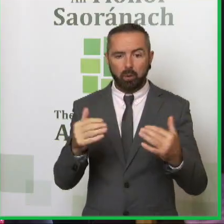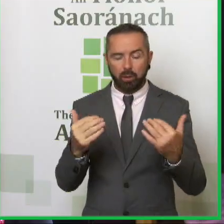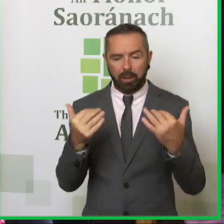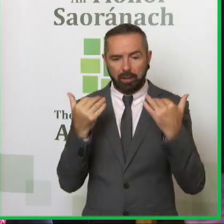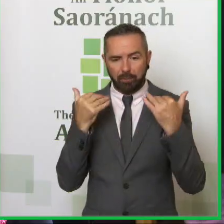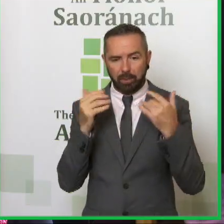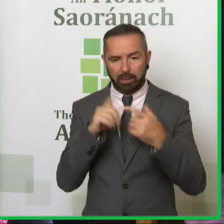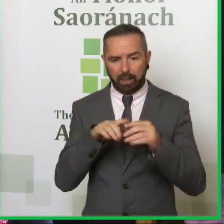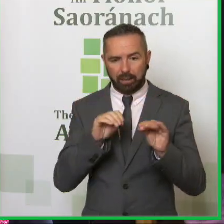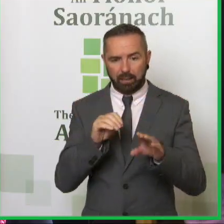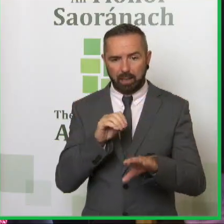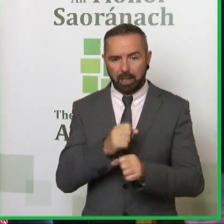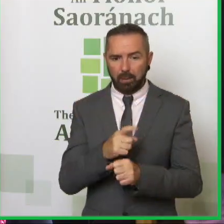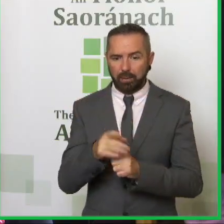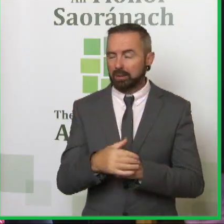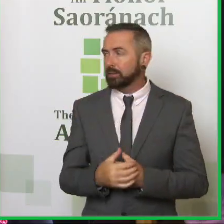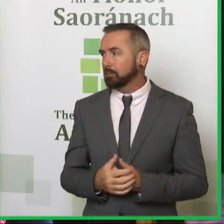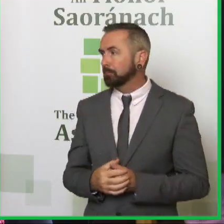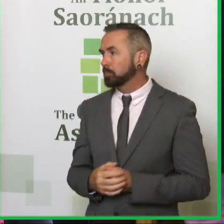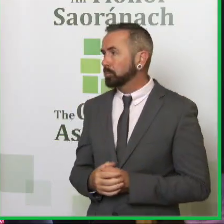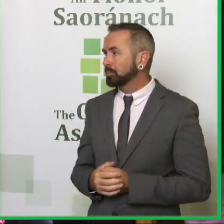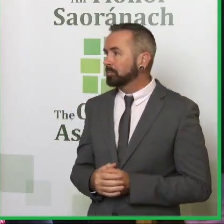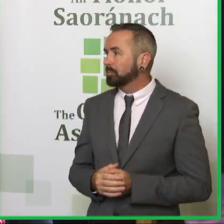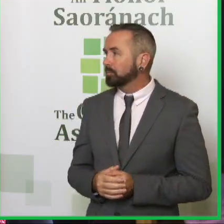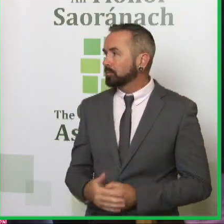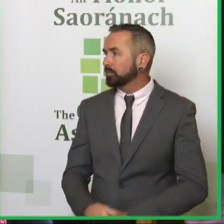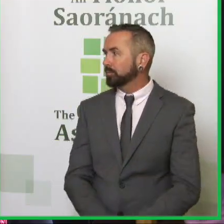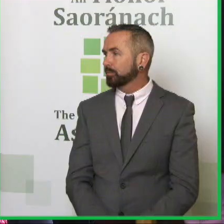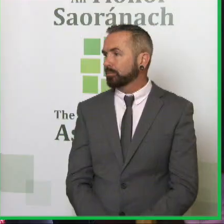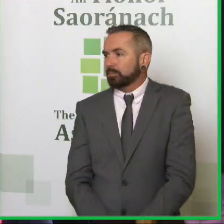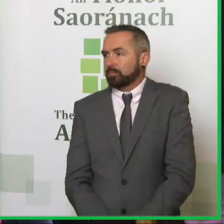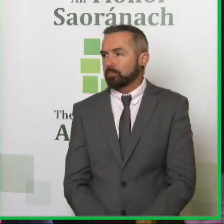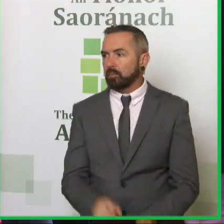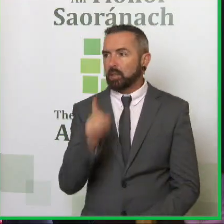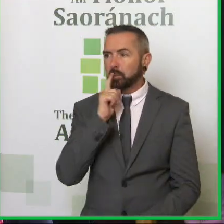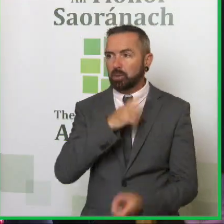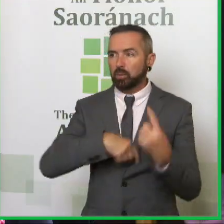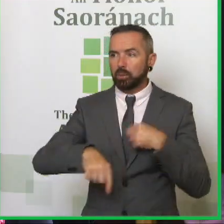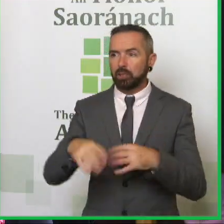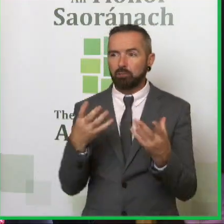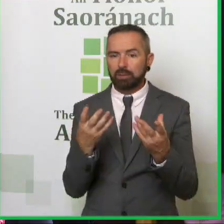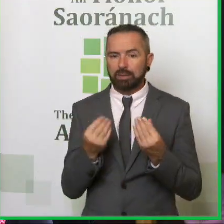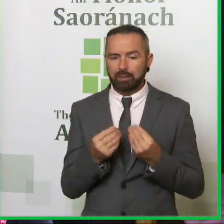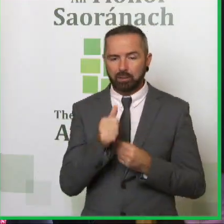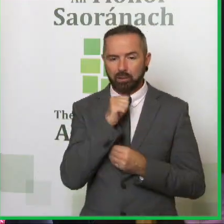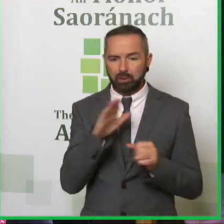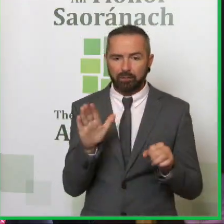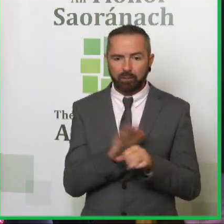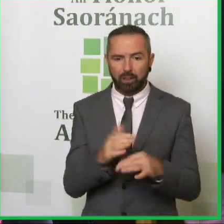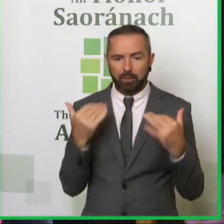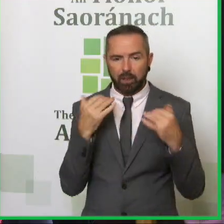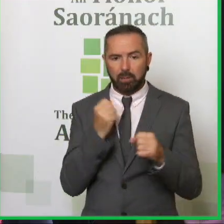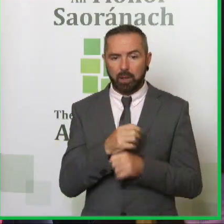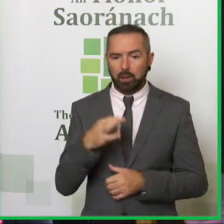it. We did have to vote on whether we need to legalise these or not. We weren't informed fully around the benefits and